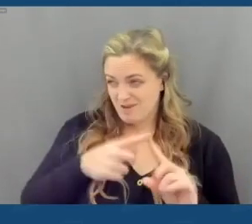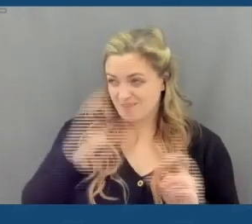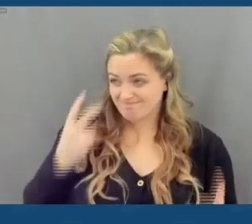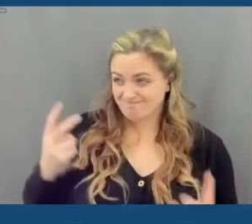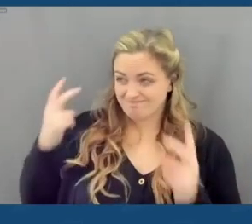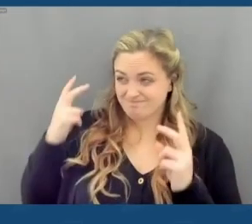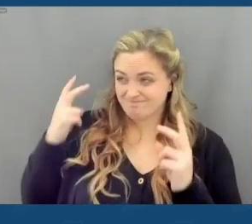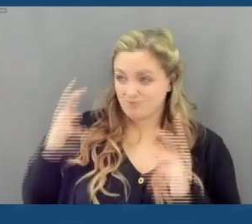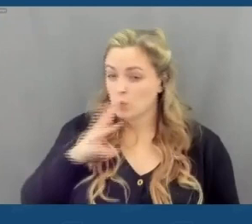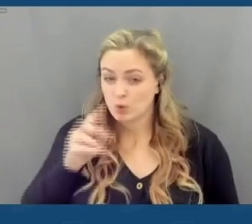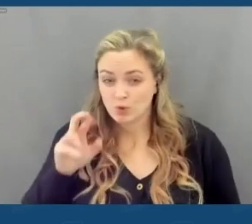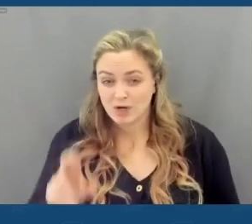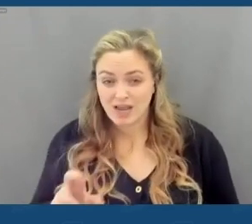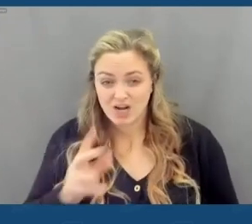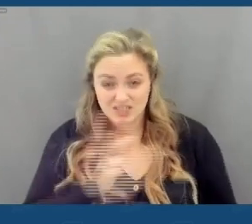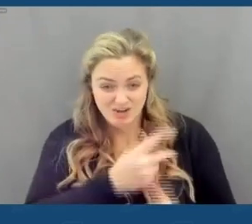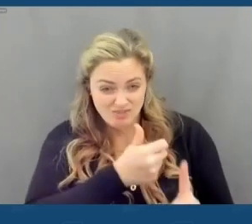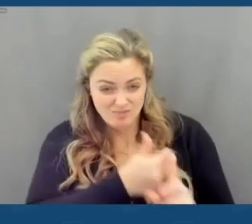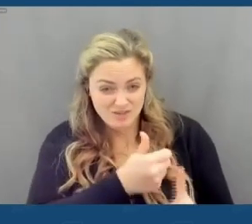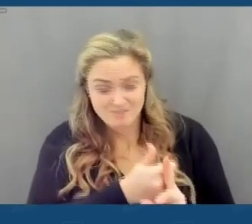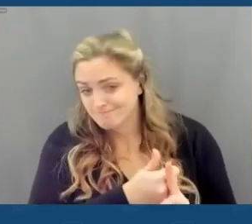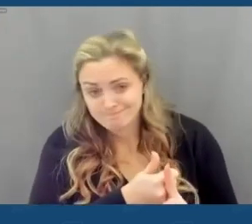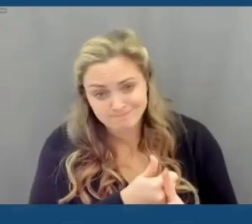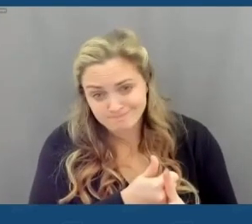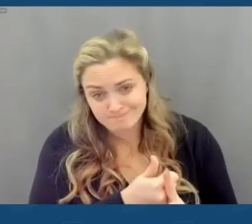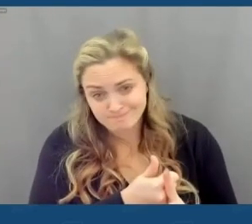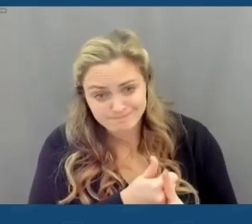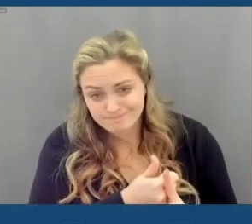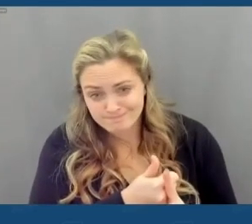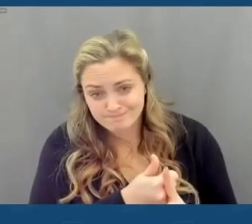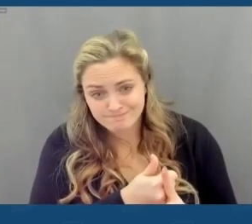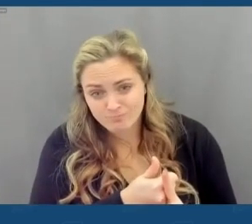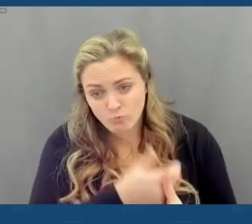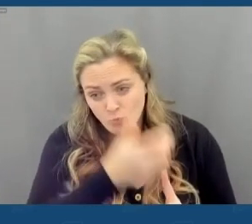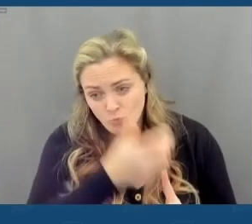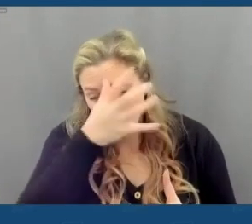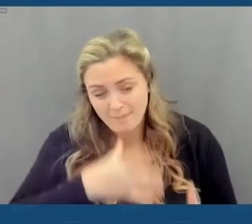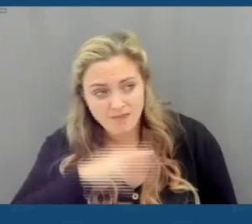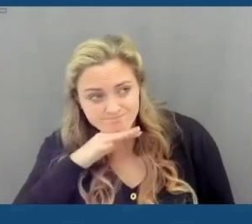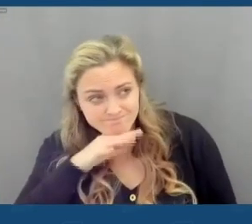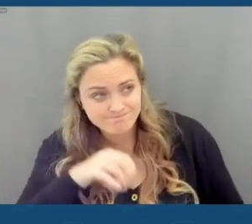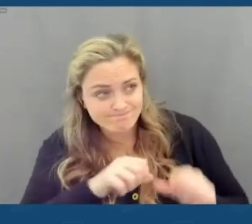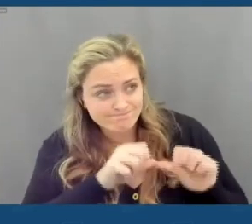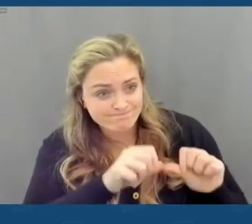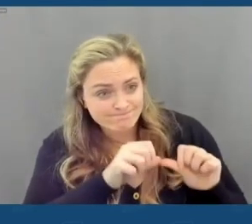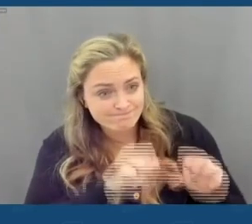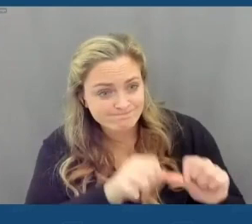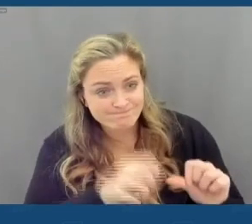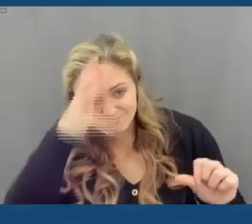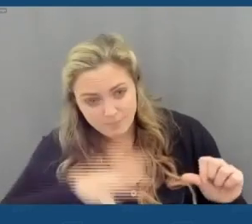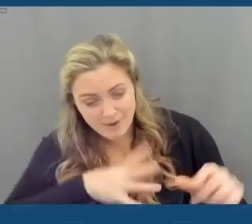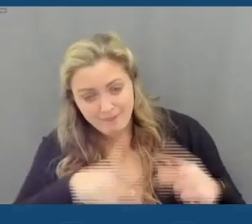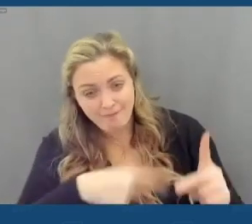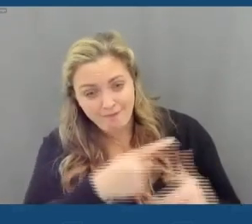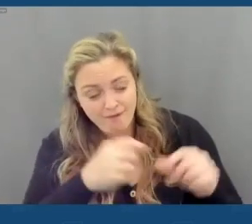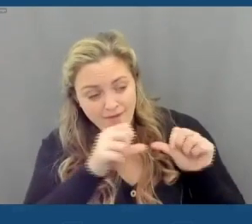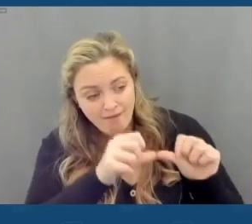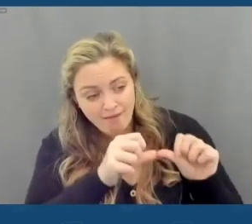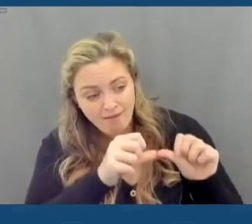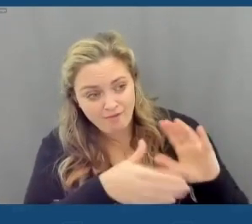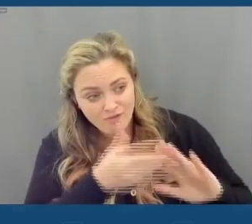do not take care of themselves, especially when there's an assault by mankind. Sorry, men, but it was mankind that ran all those